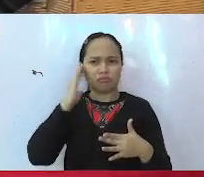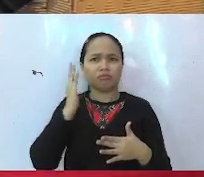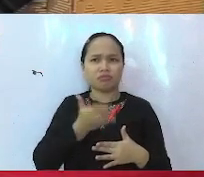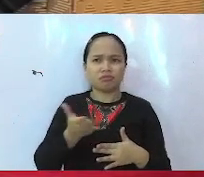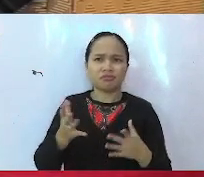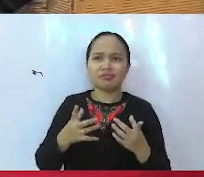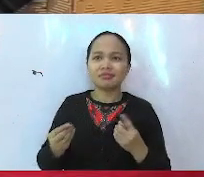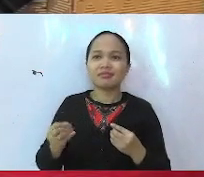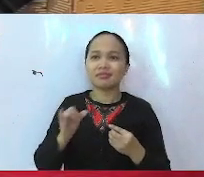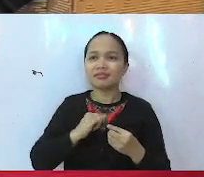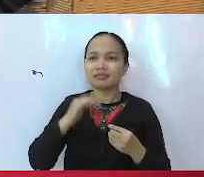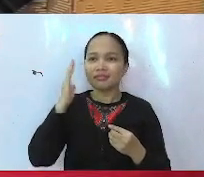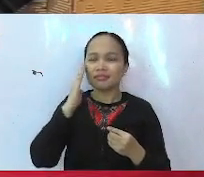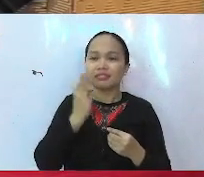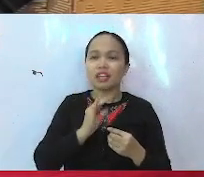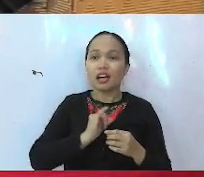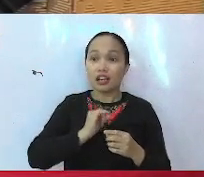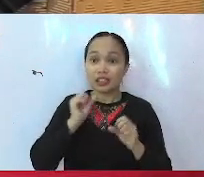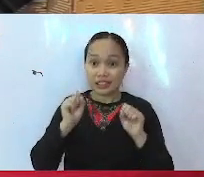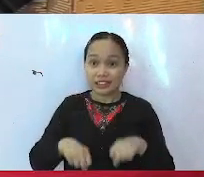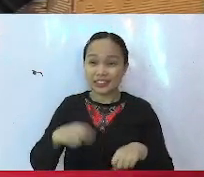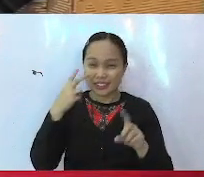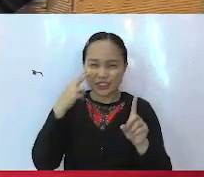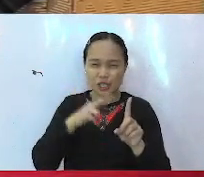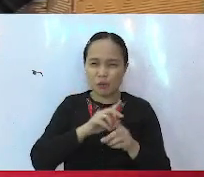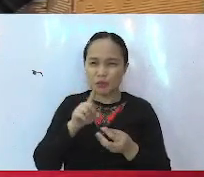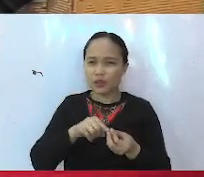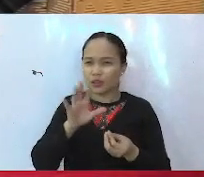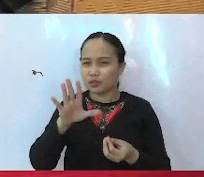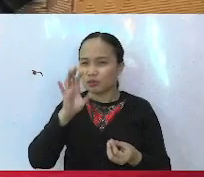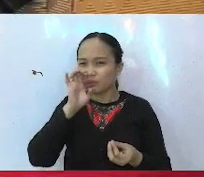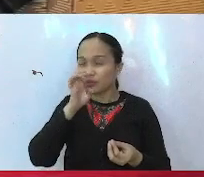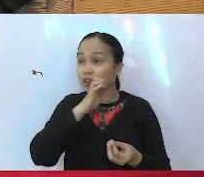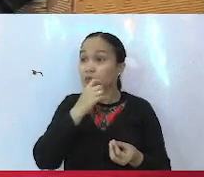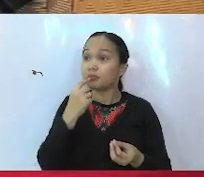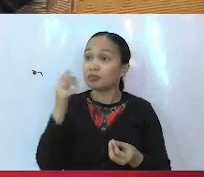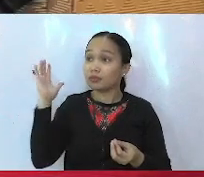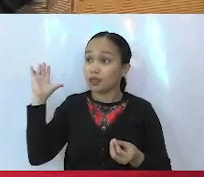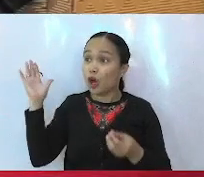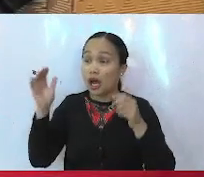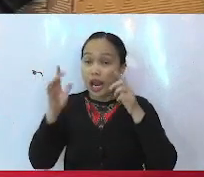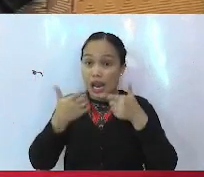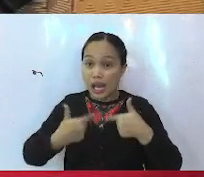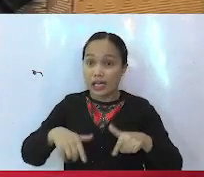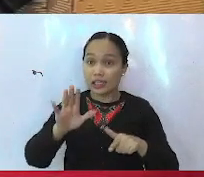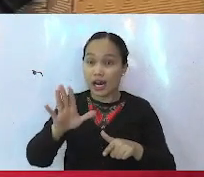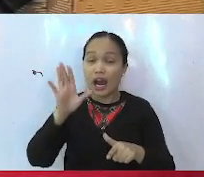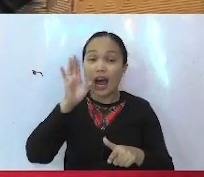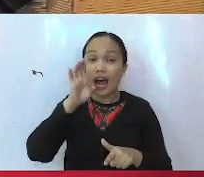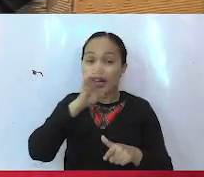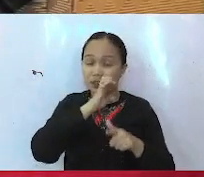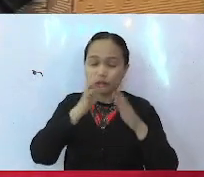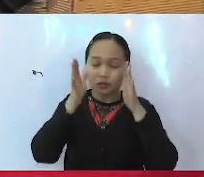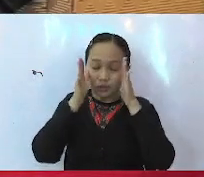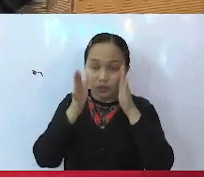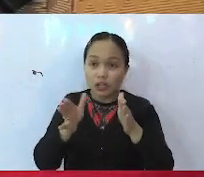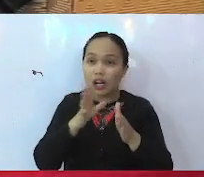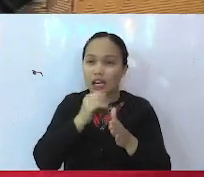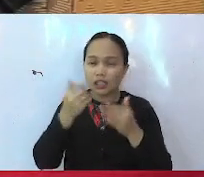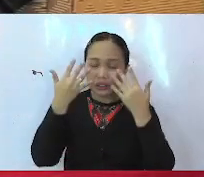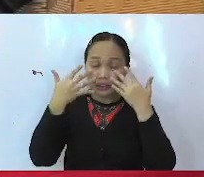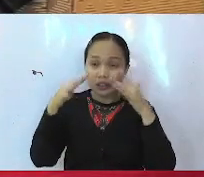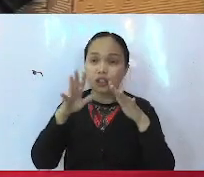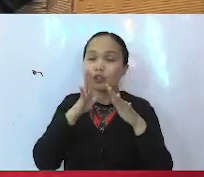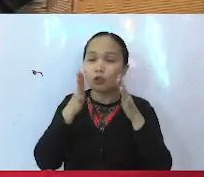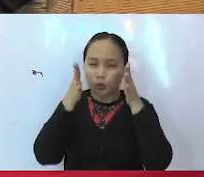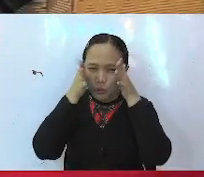I want to talk to you about your eyes. Yeah, let that's good. Let thine eyes look right on, and let the eyelids look